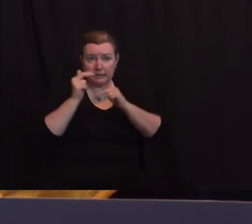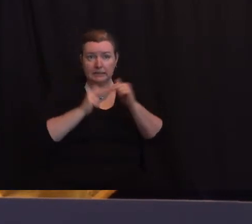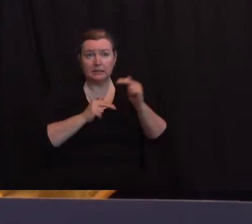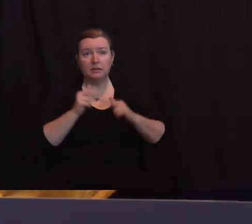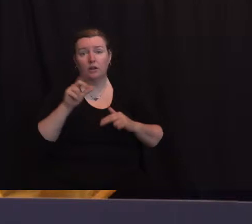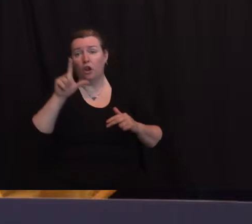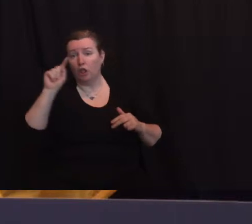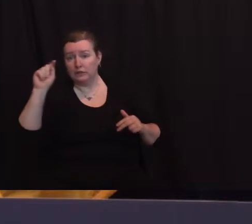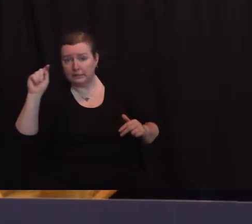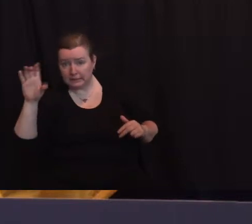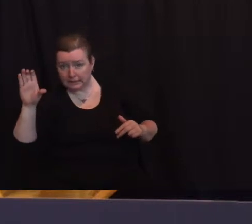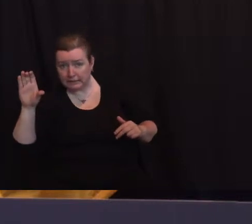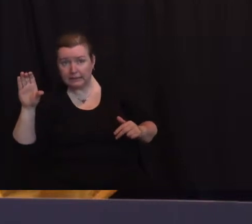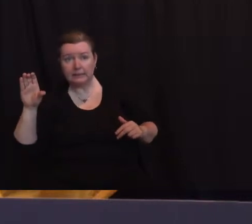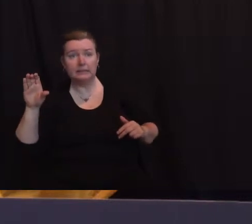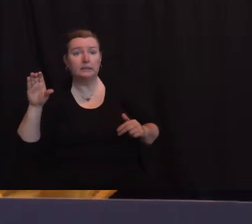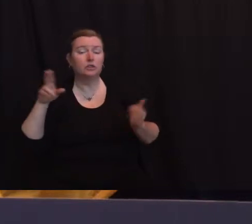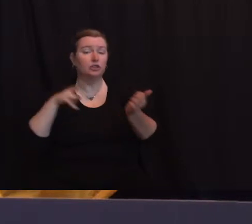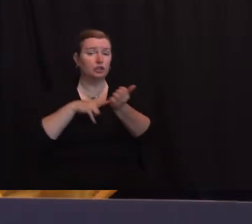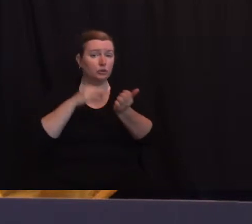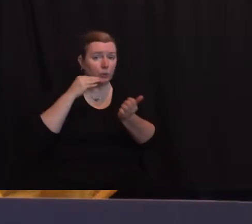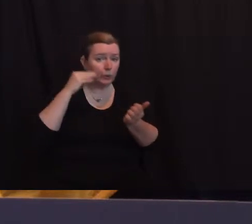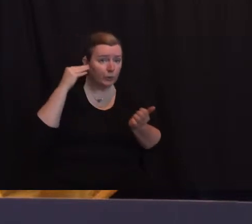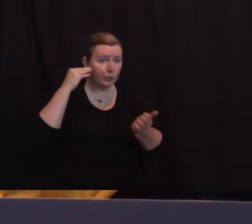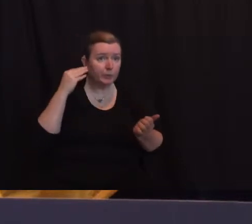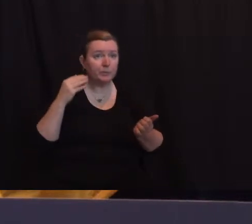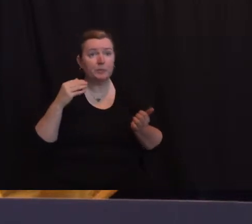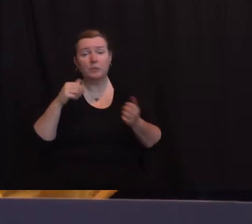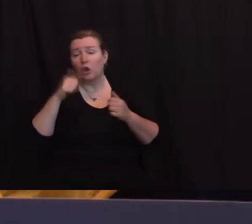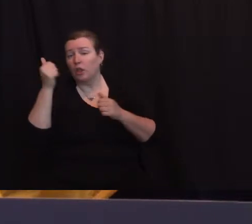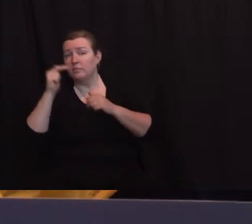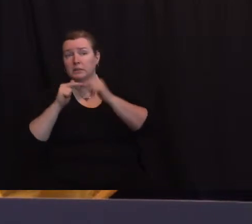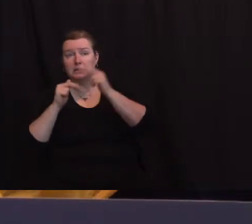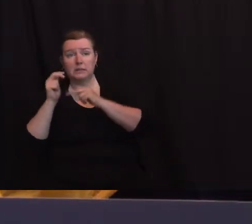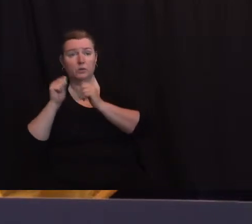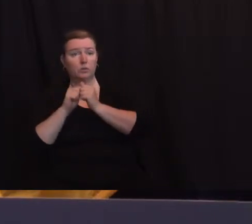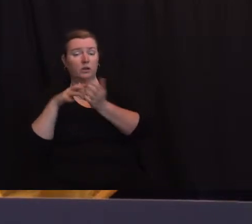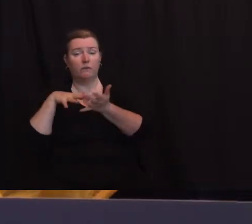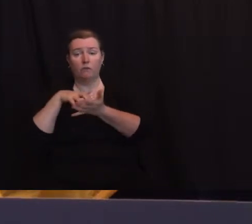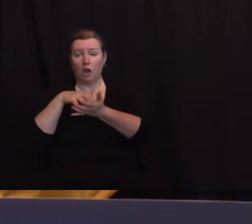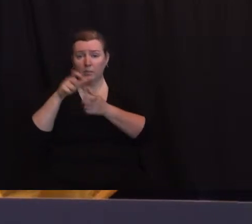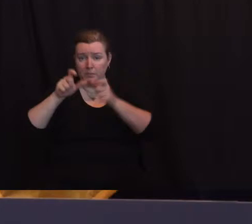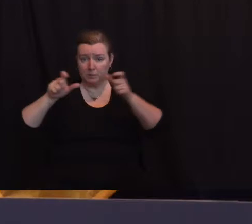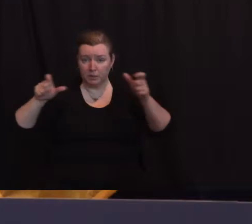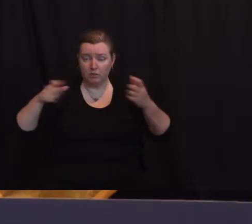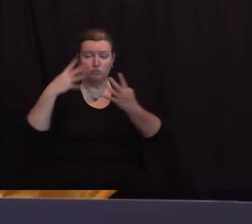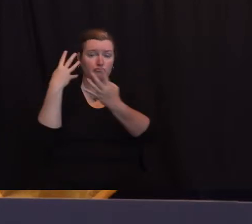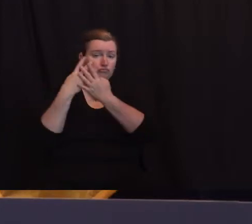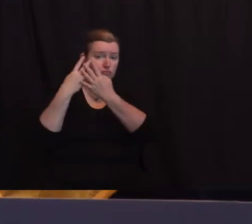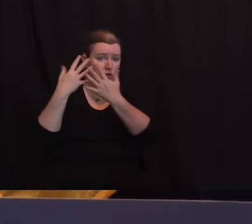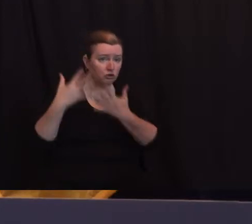facilities, other facilities with vulnerable populations. That would include, as an example, corrections.